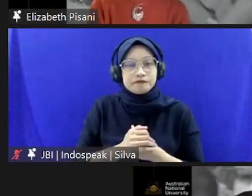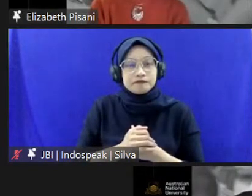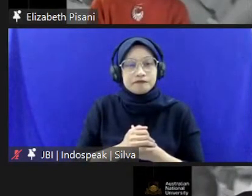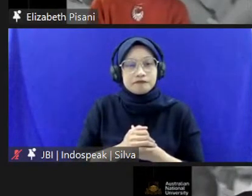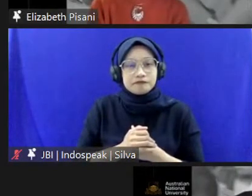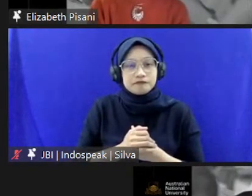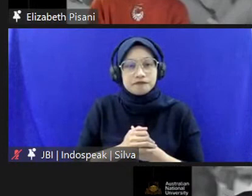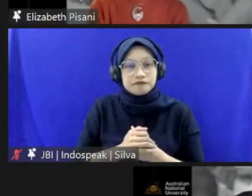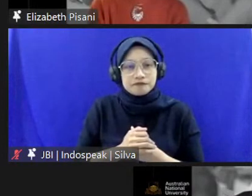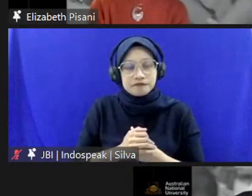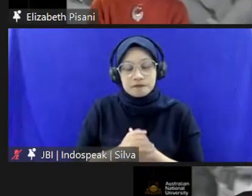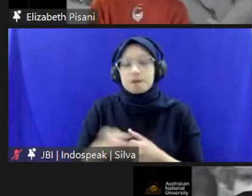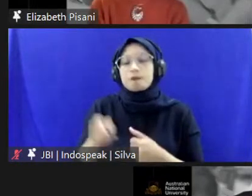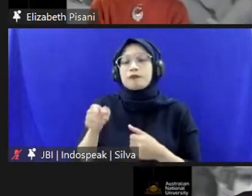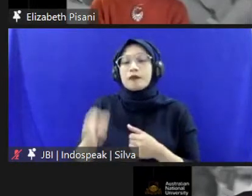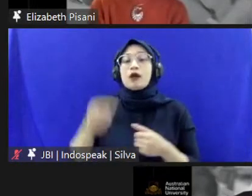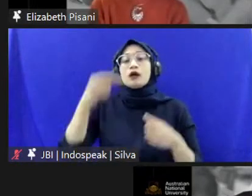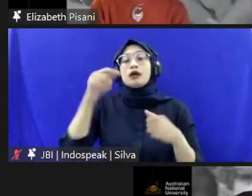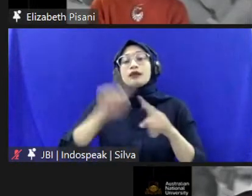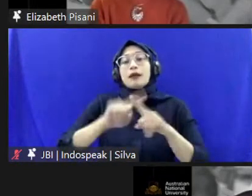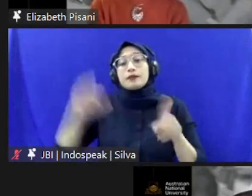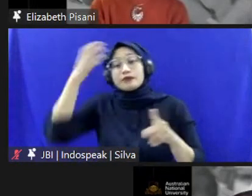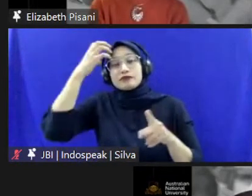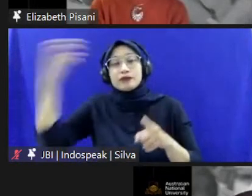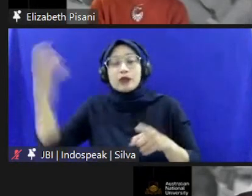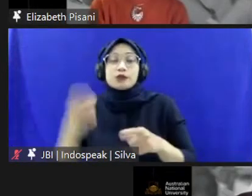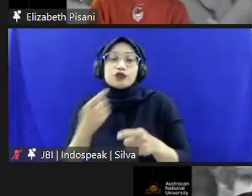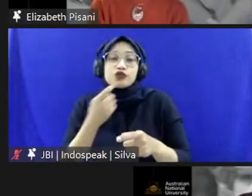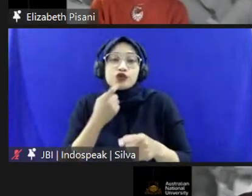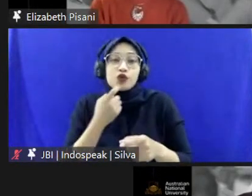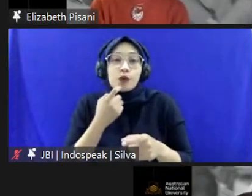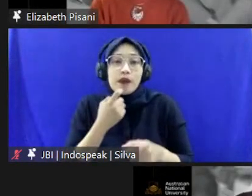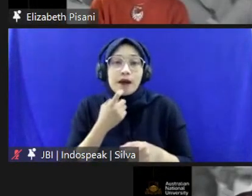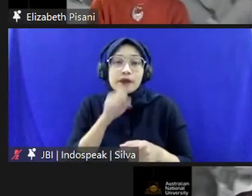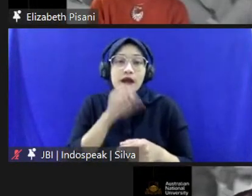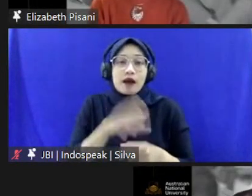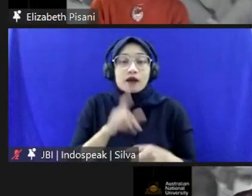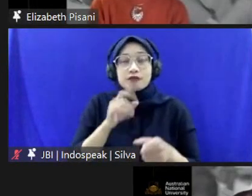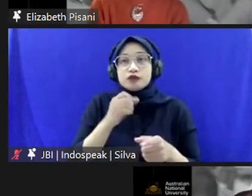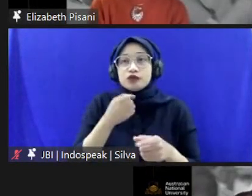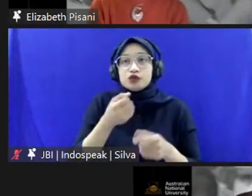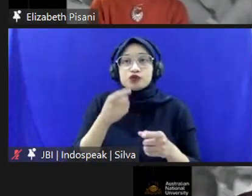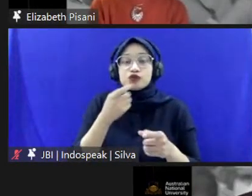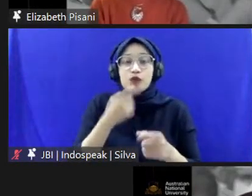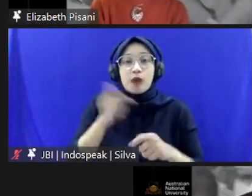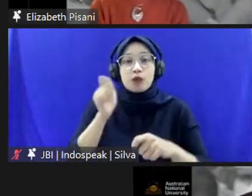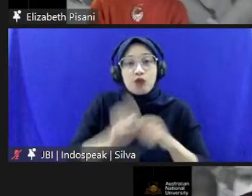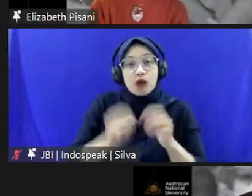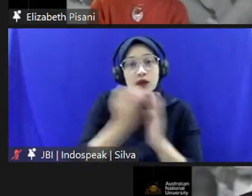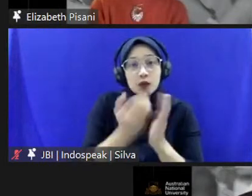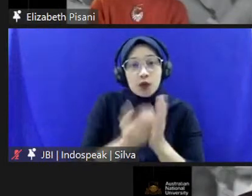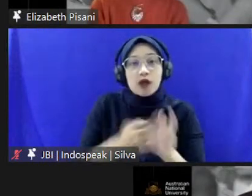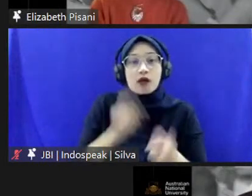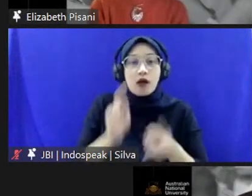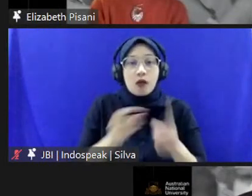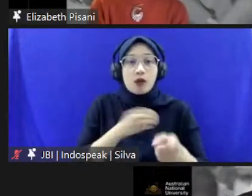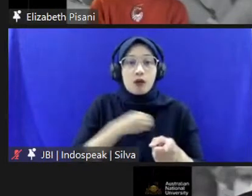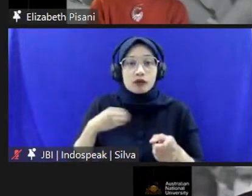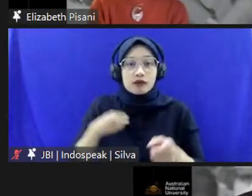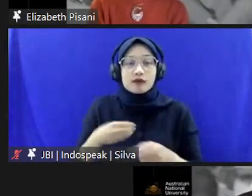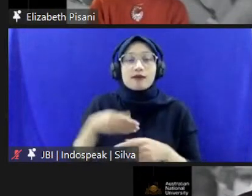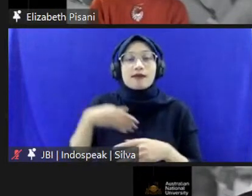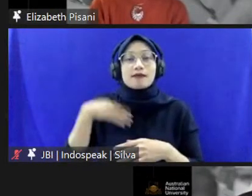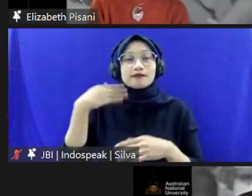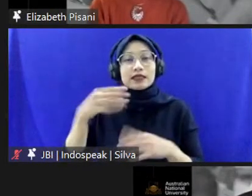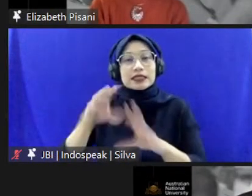rural. So traditionally we have private sectors, so-called private sectors in